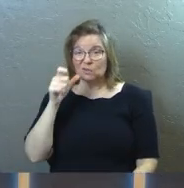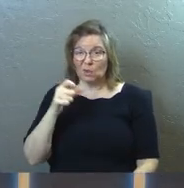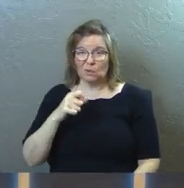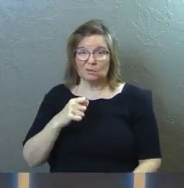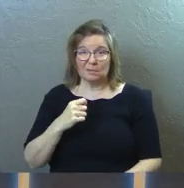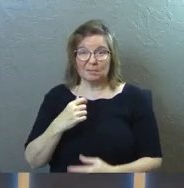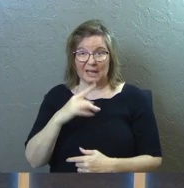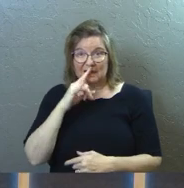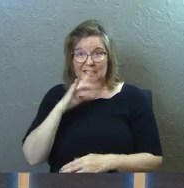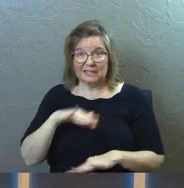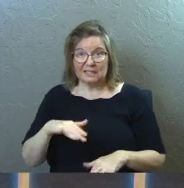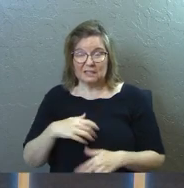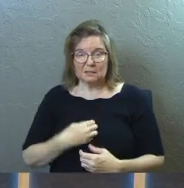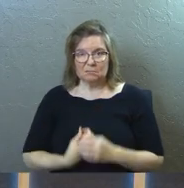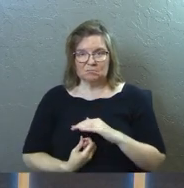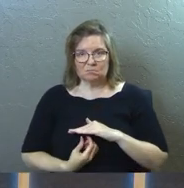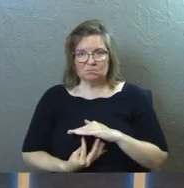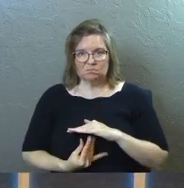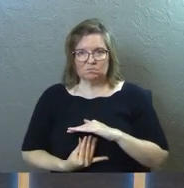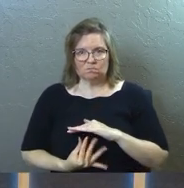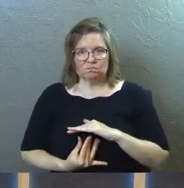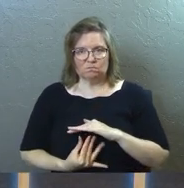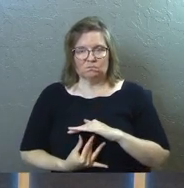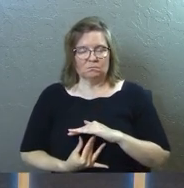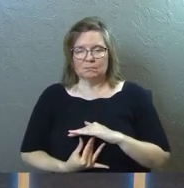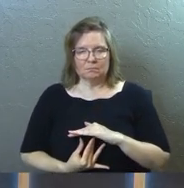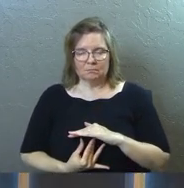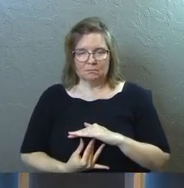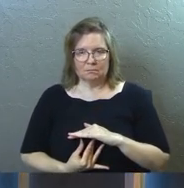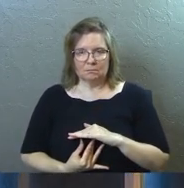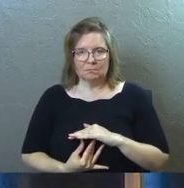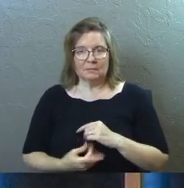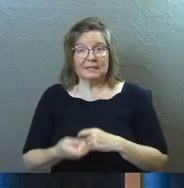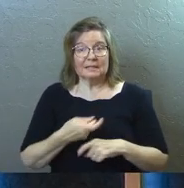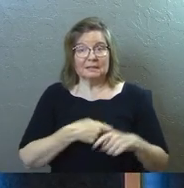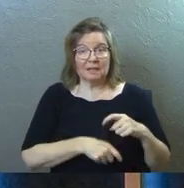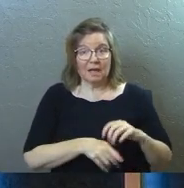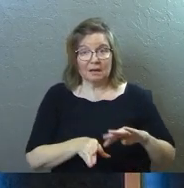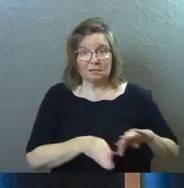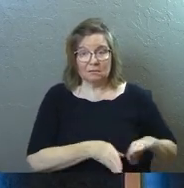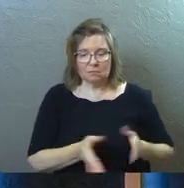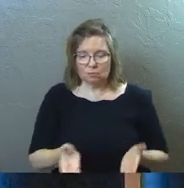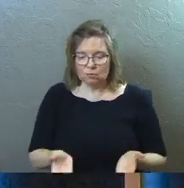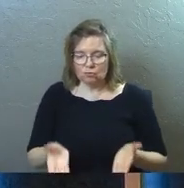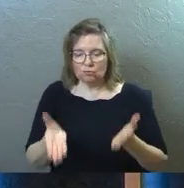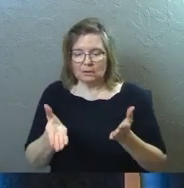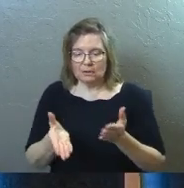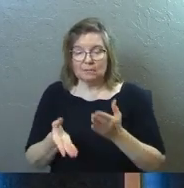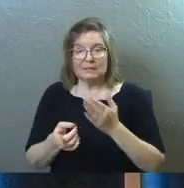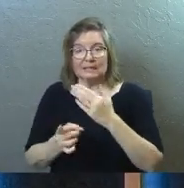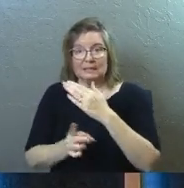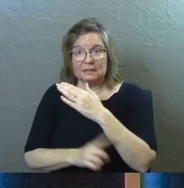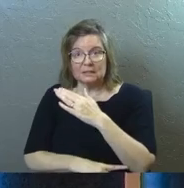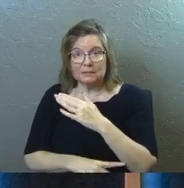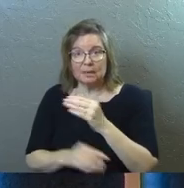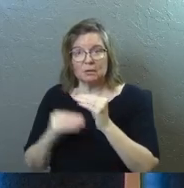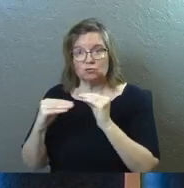children to anger by the way that you treat them. Rather, bring them up in the discipline and instruction that comes from the